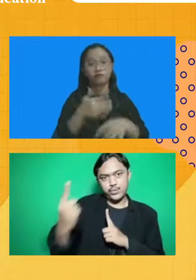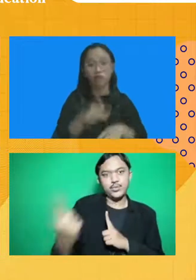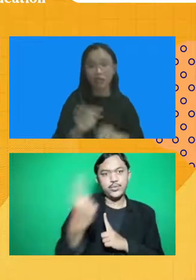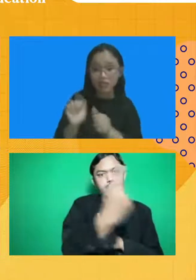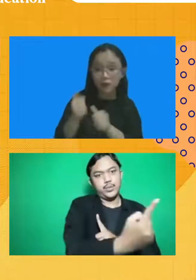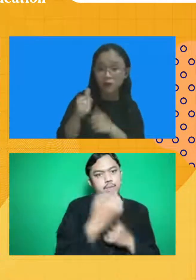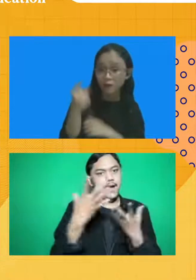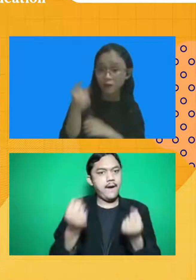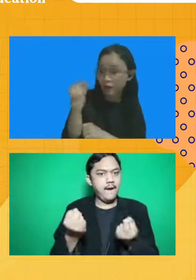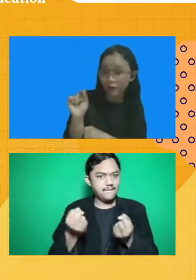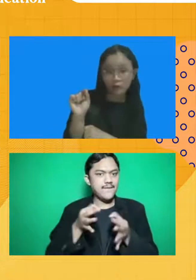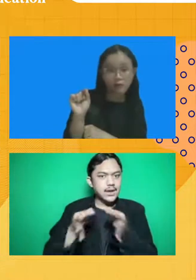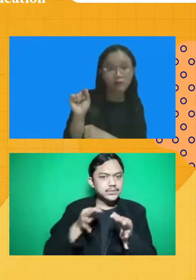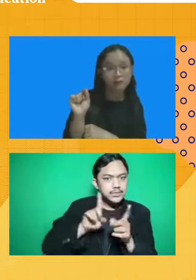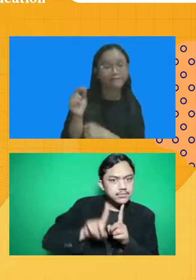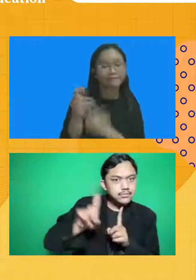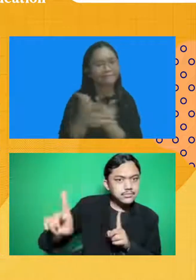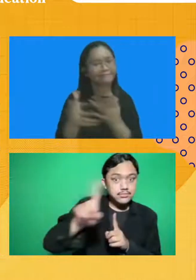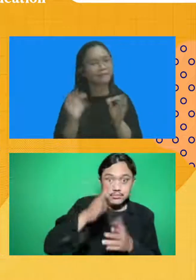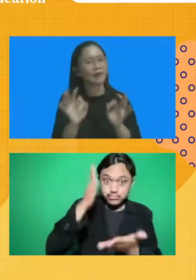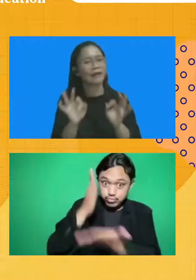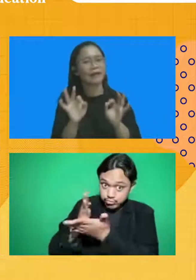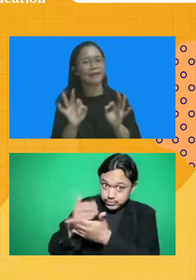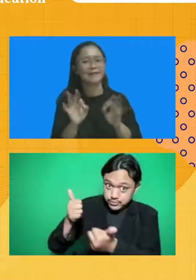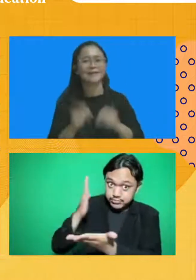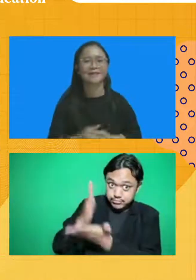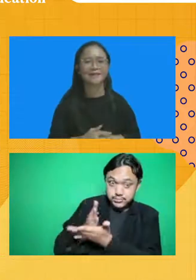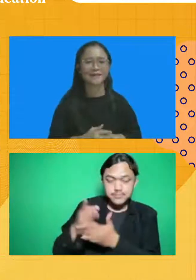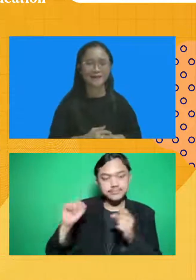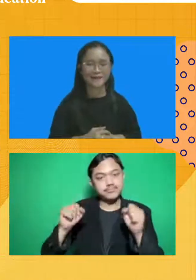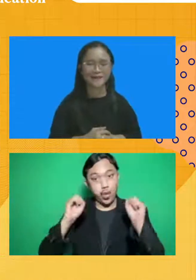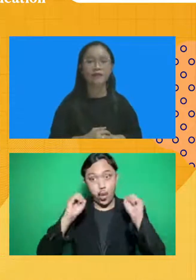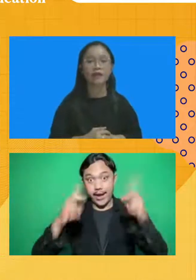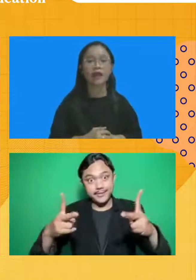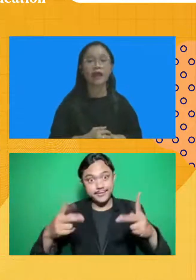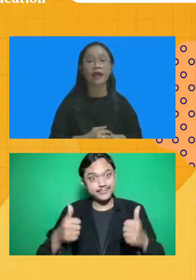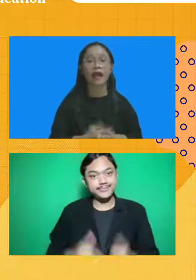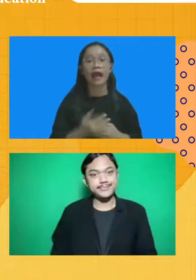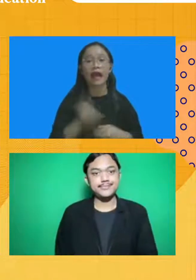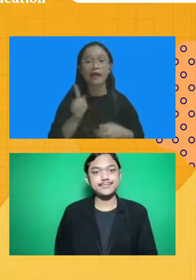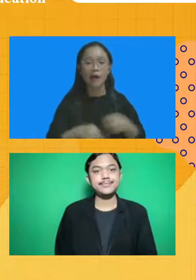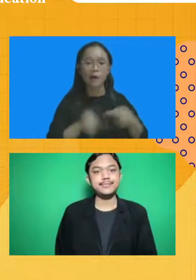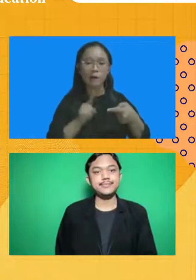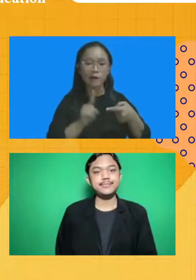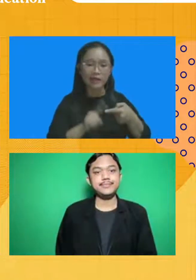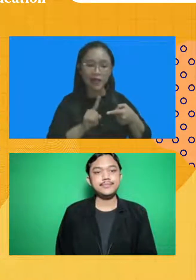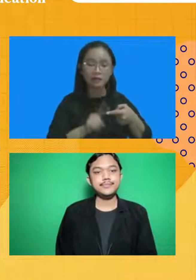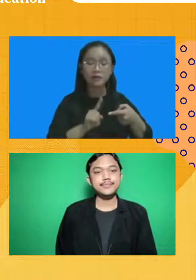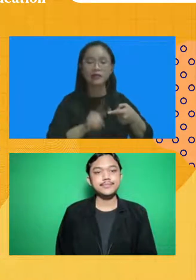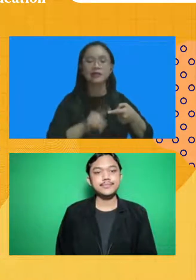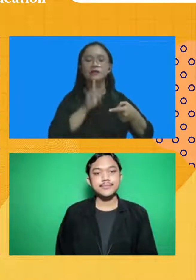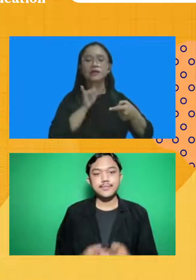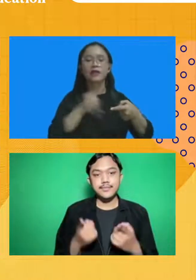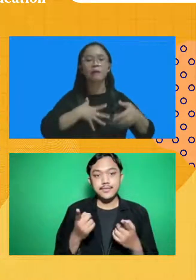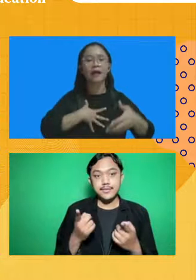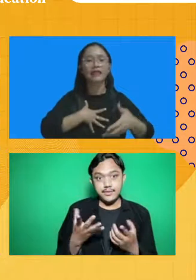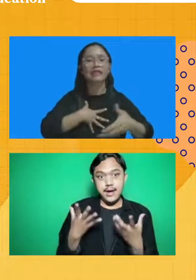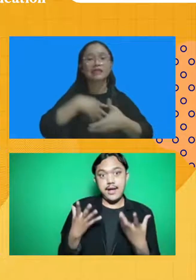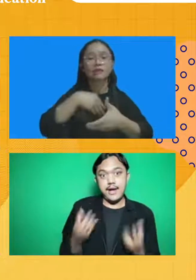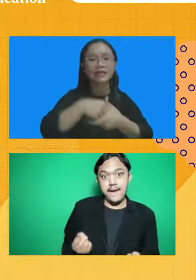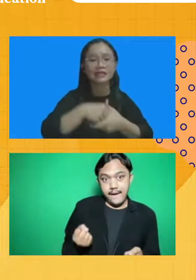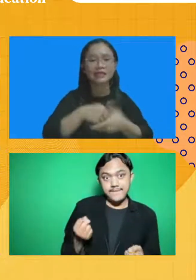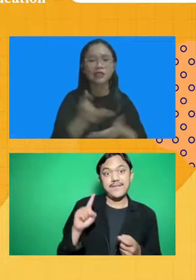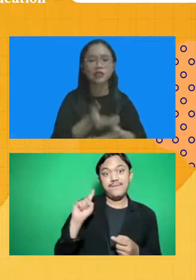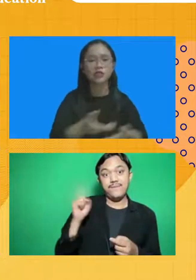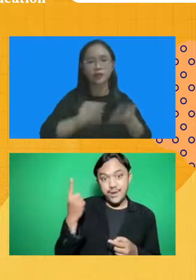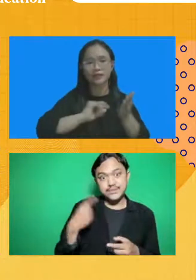on board. So we appreciate your active participation, and this is very important throughout the breakout room session, and hope you